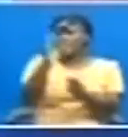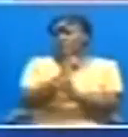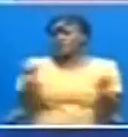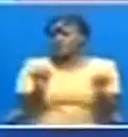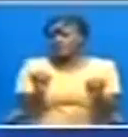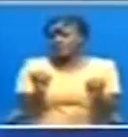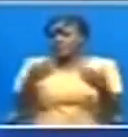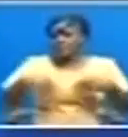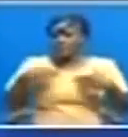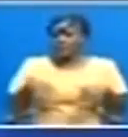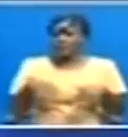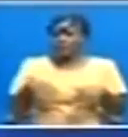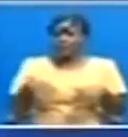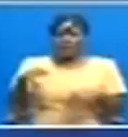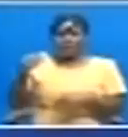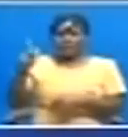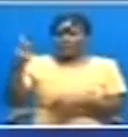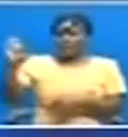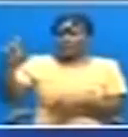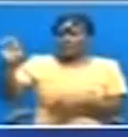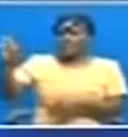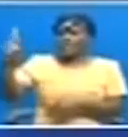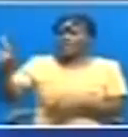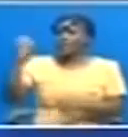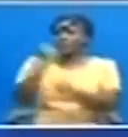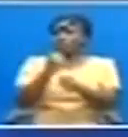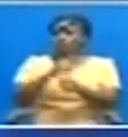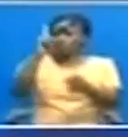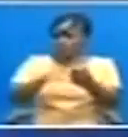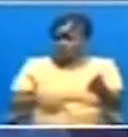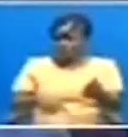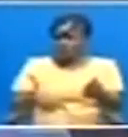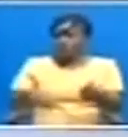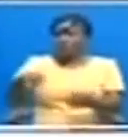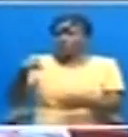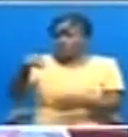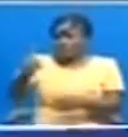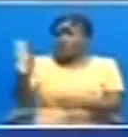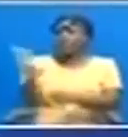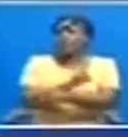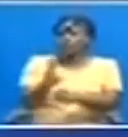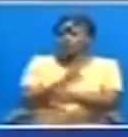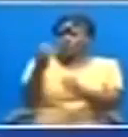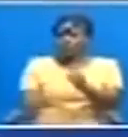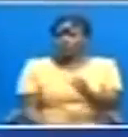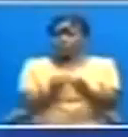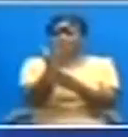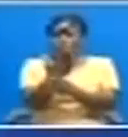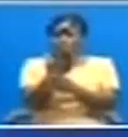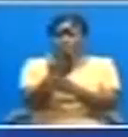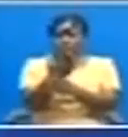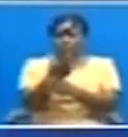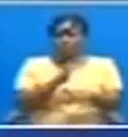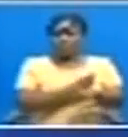had signed. So what Alfred Keter is doing, he is being used to create a